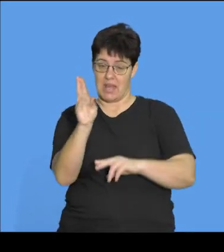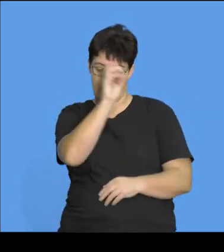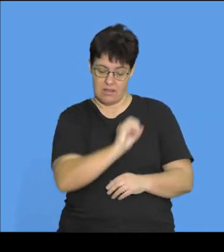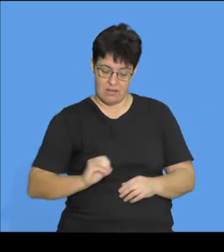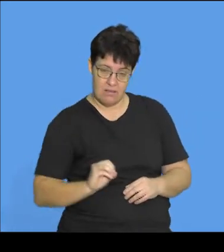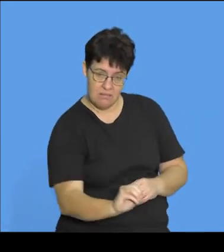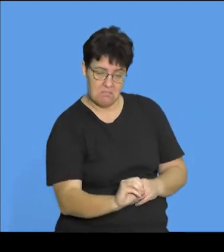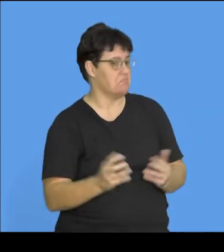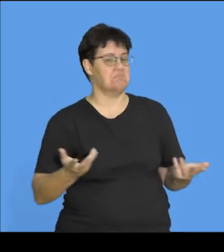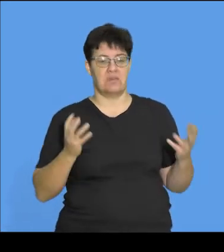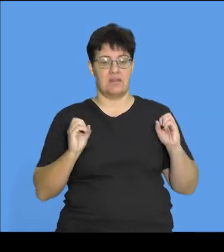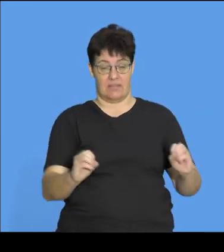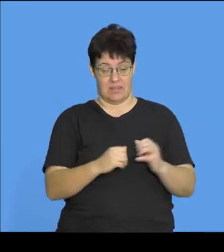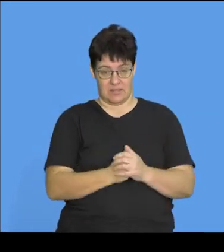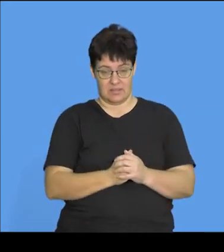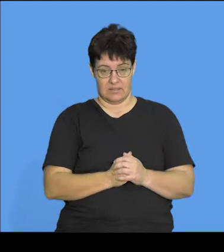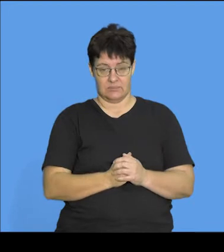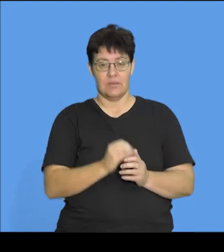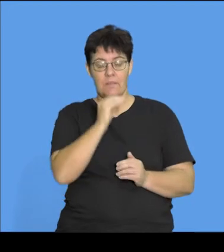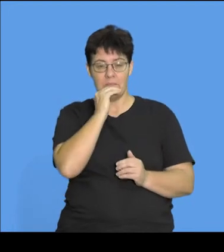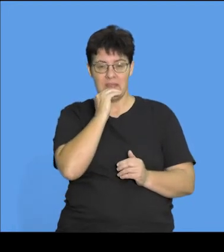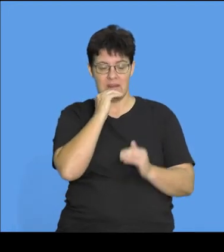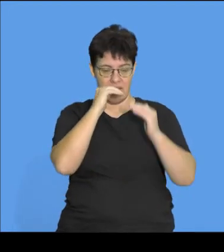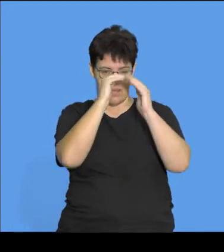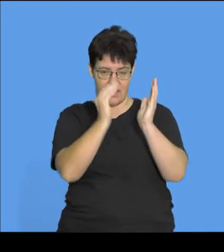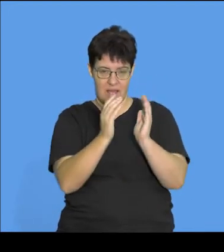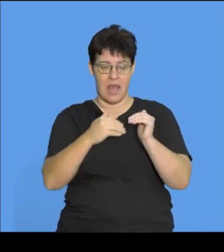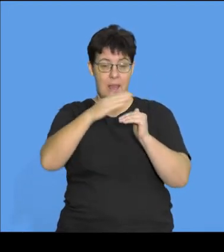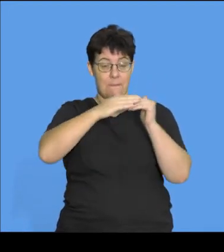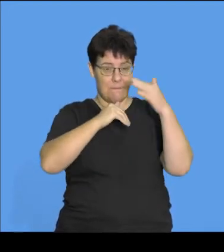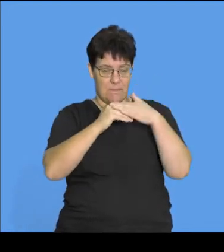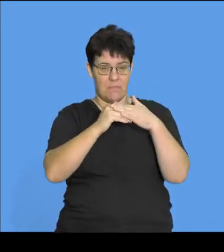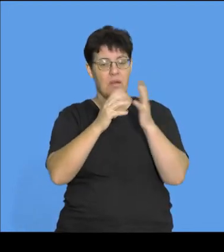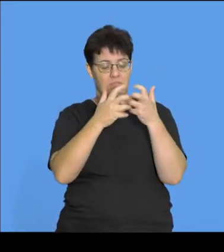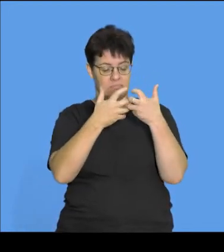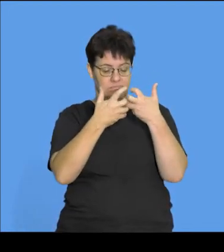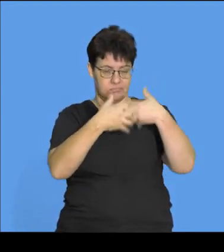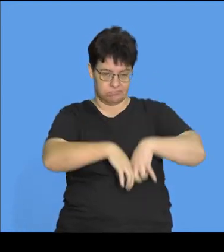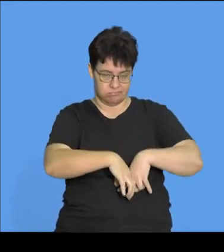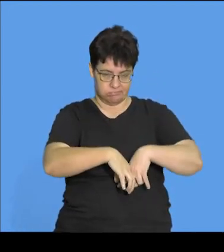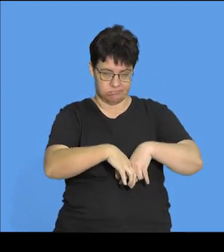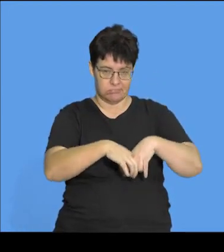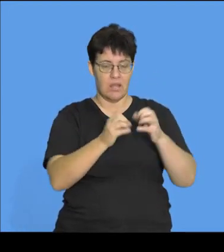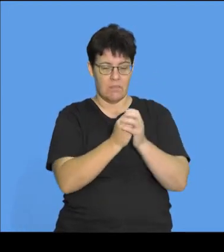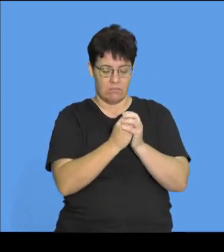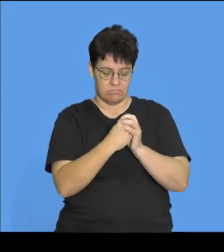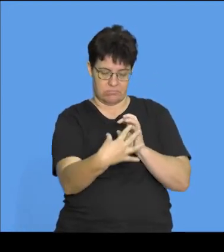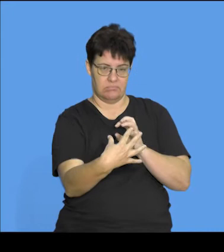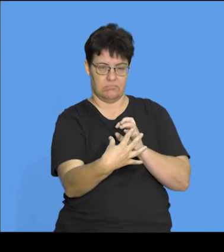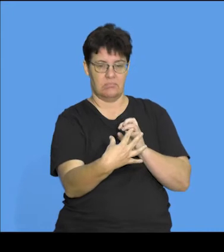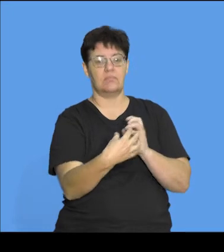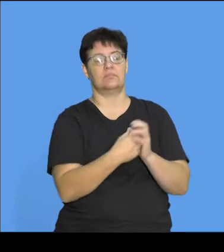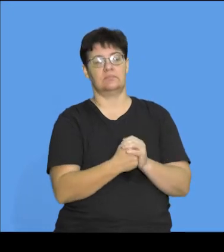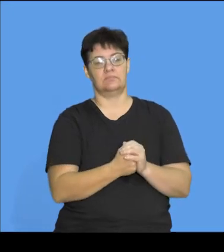What happens then is that the upper layers of the endometrium membrane break down and are released with